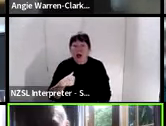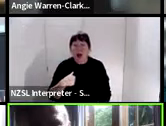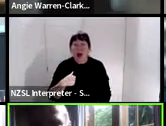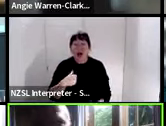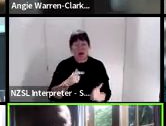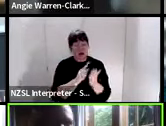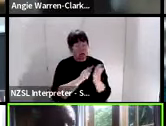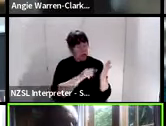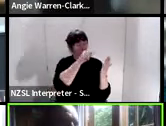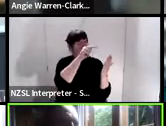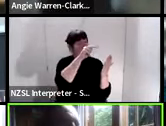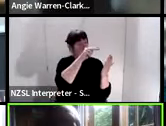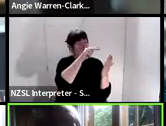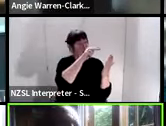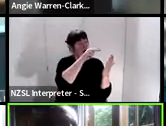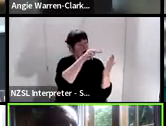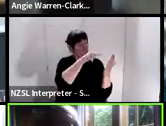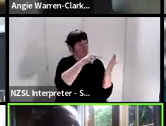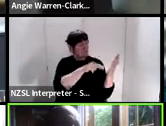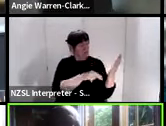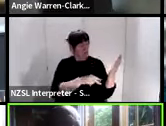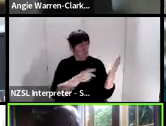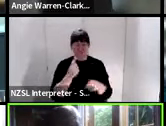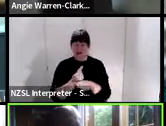setting up a talking shop in my head.